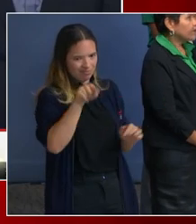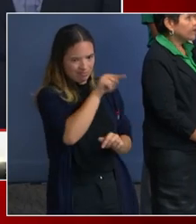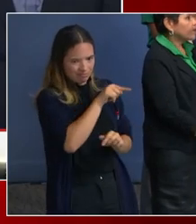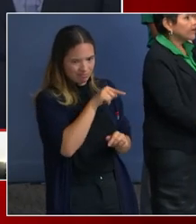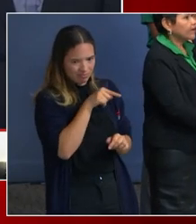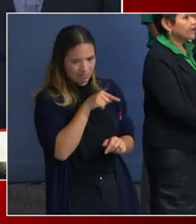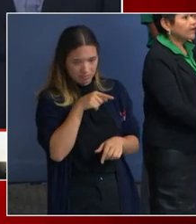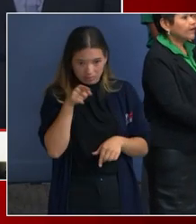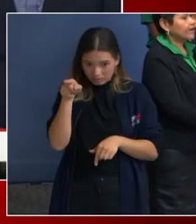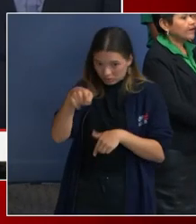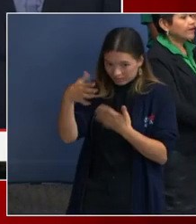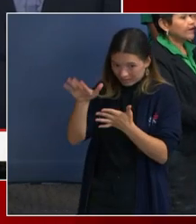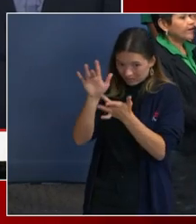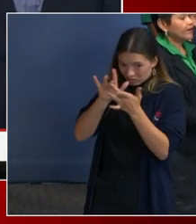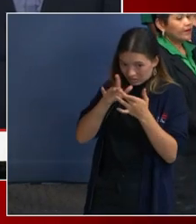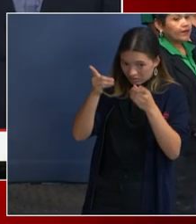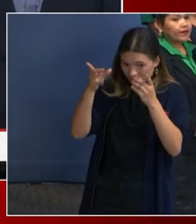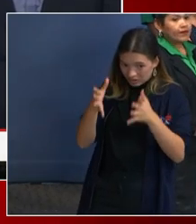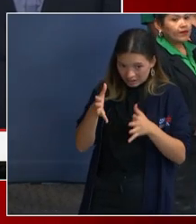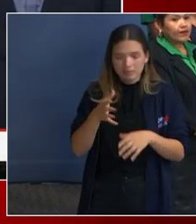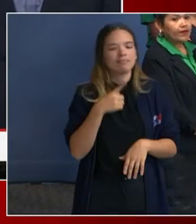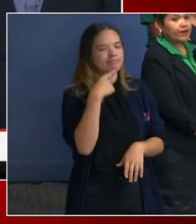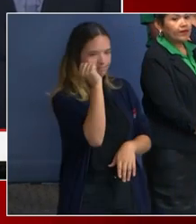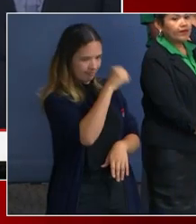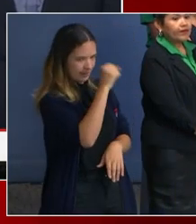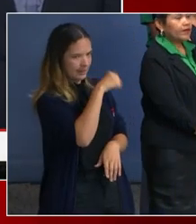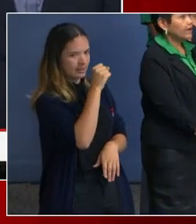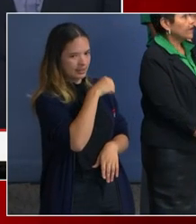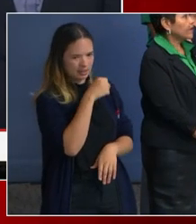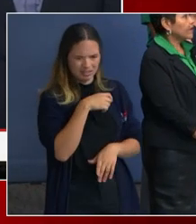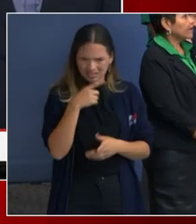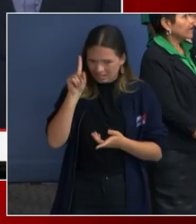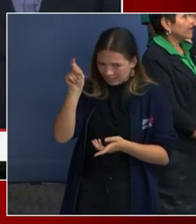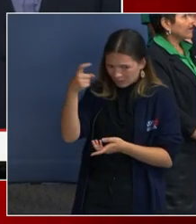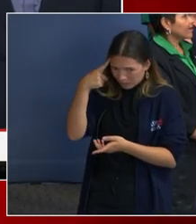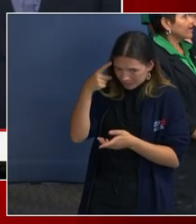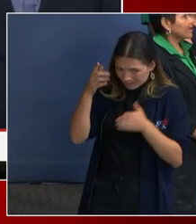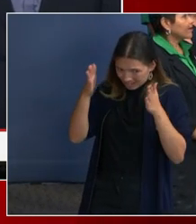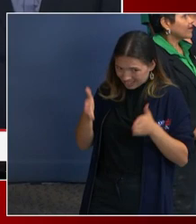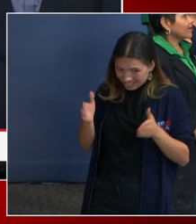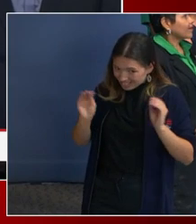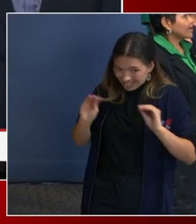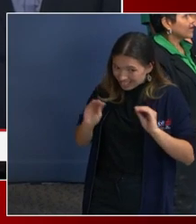Correct. But not the governors. Nothing from the governors?